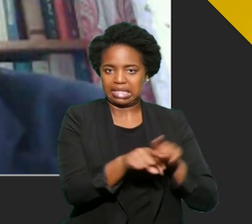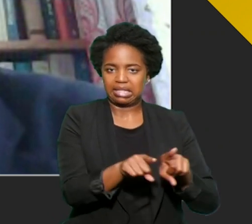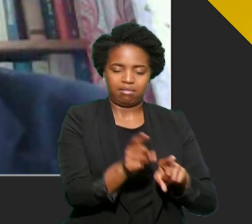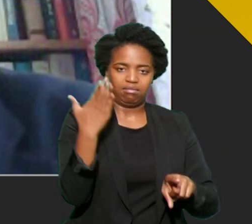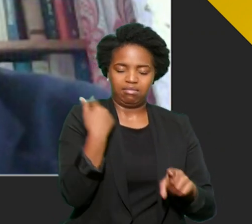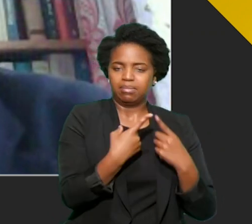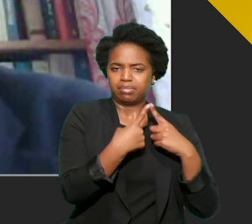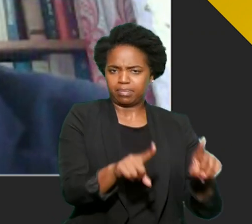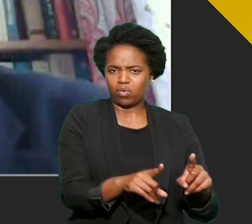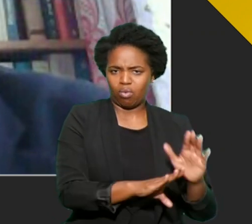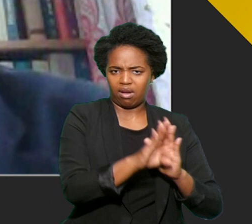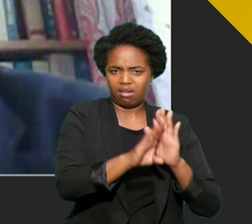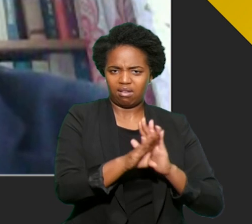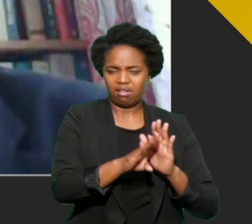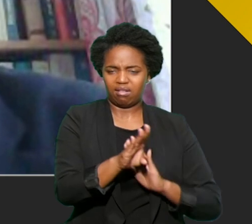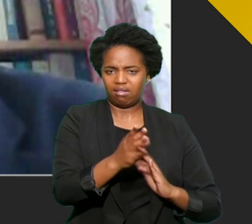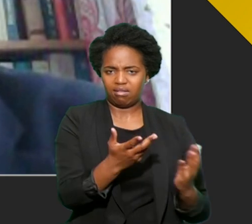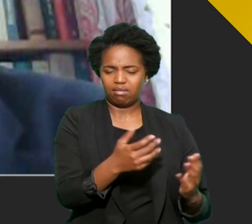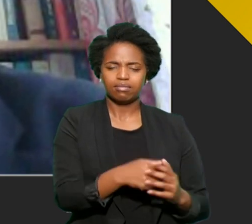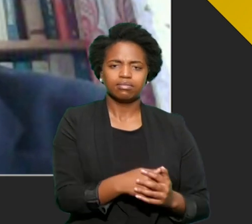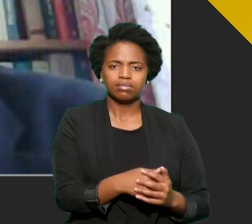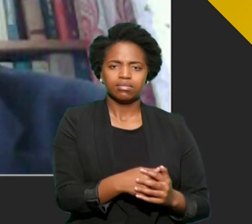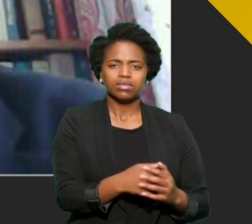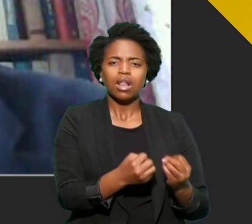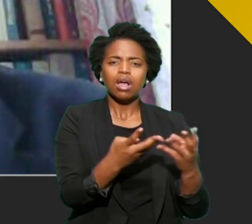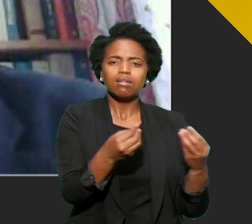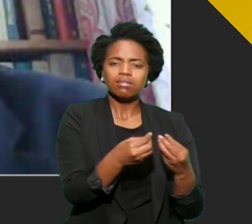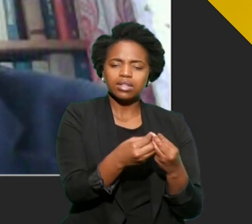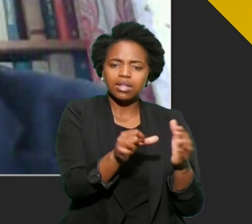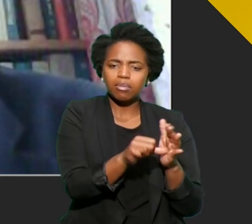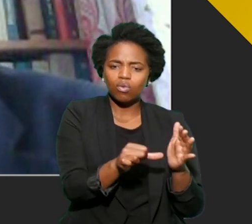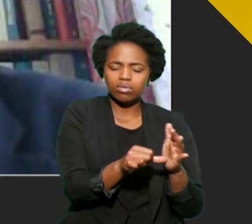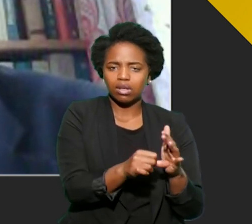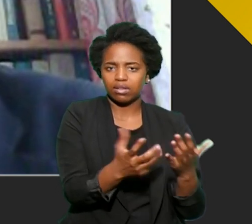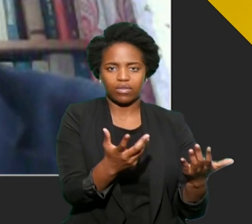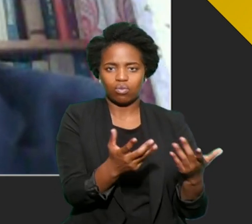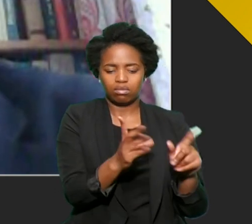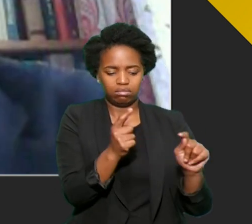technological advances. And there are three components important for fourth industrial revolution.